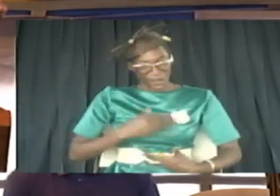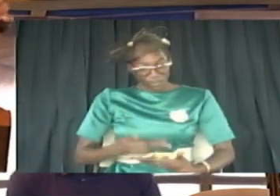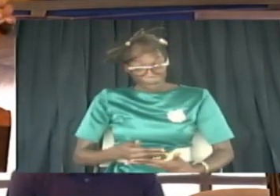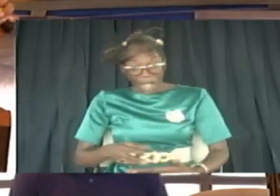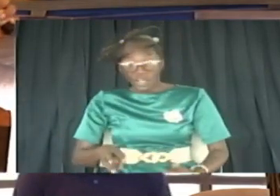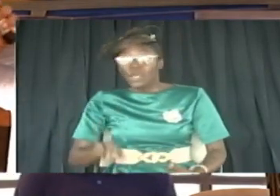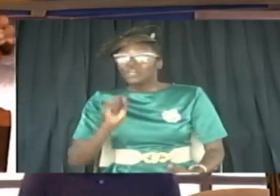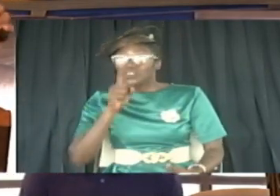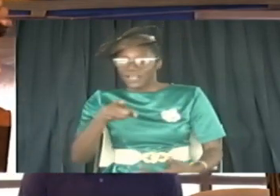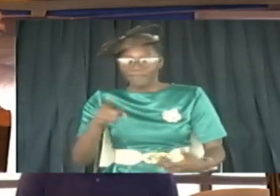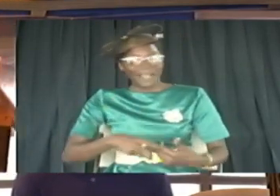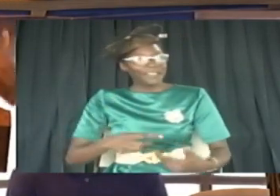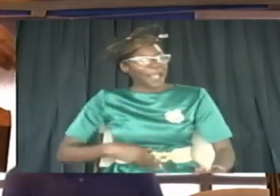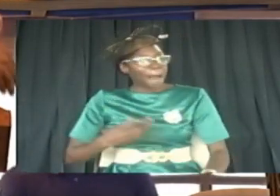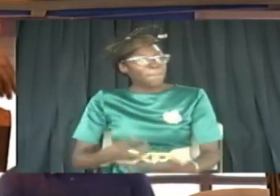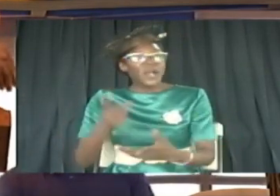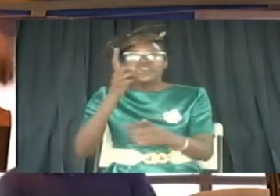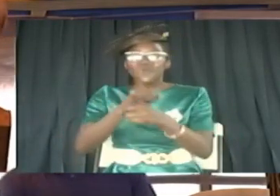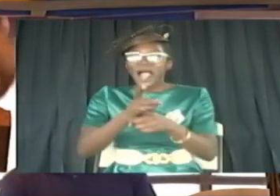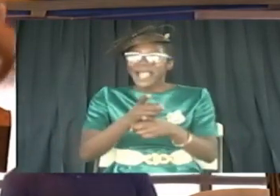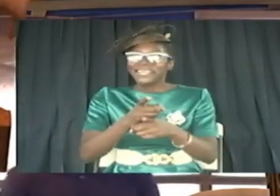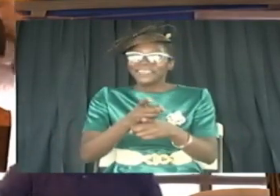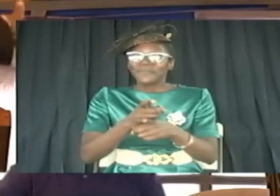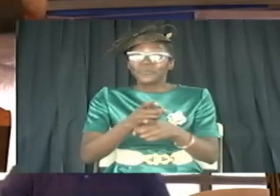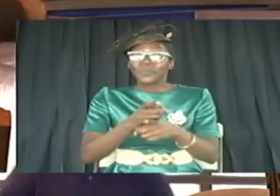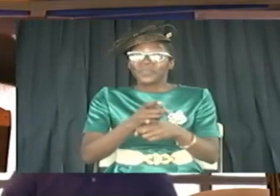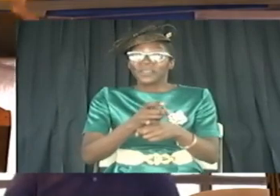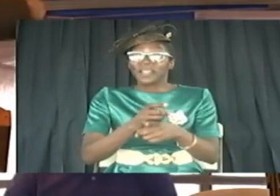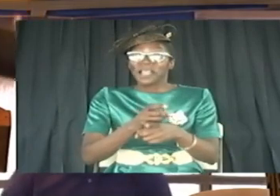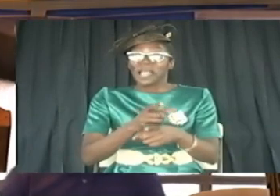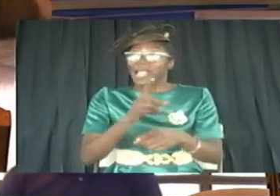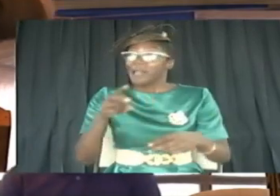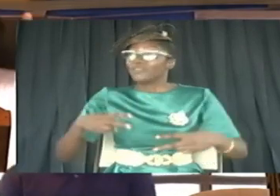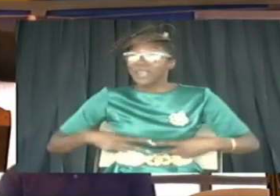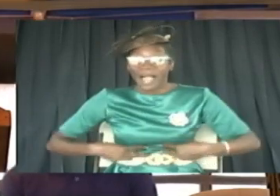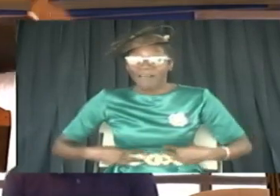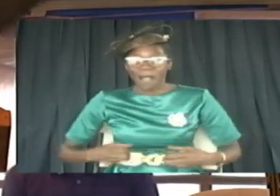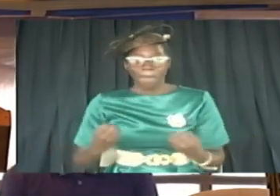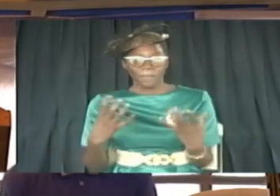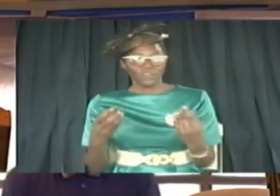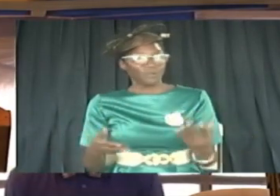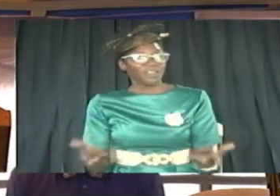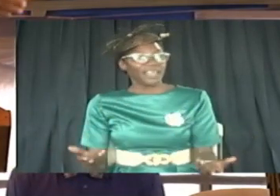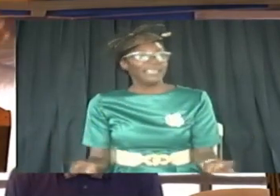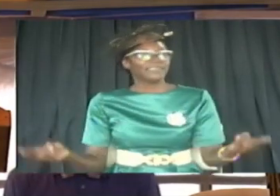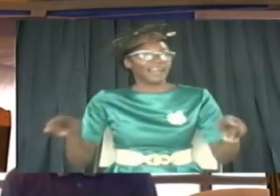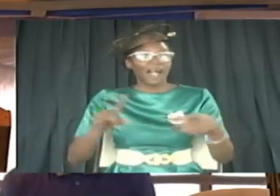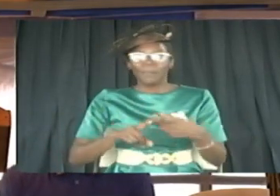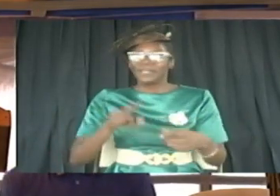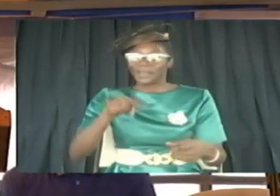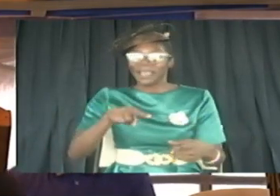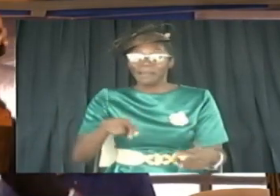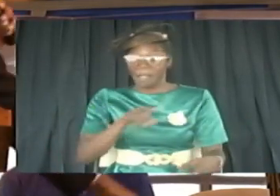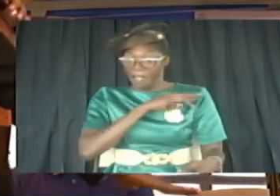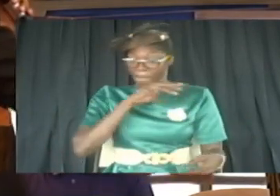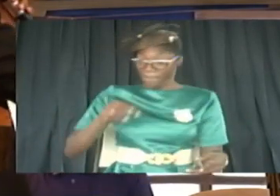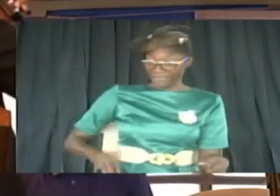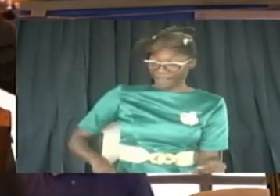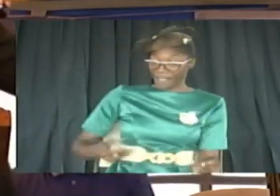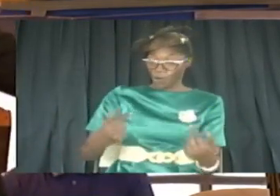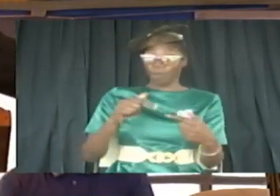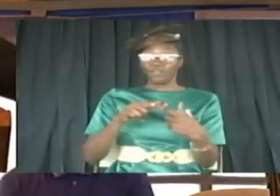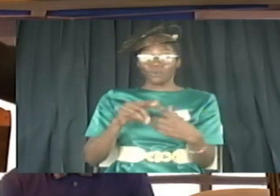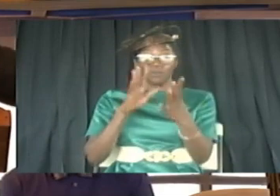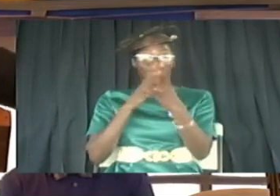the birthright. Reuben is the one that should have had a lot of things happening to him. Messiah should have come through the line